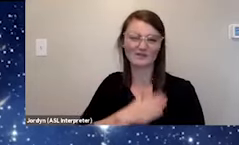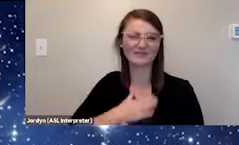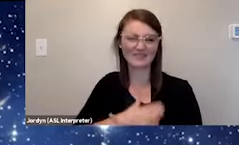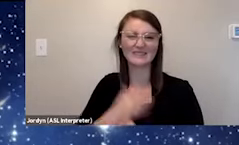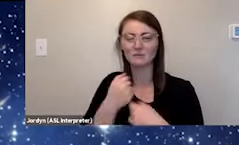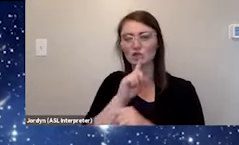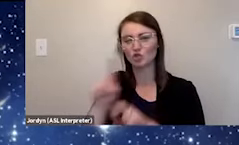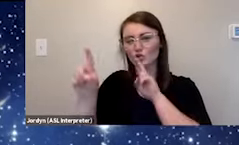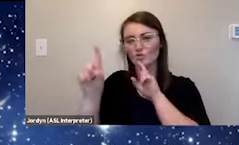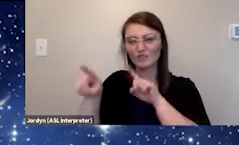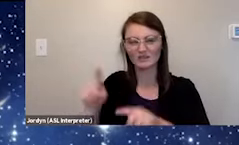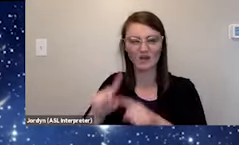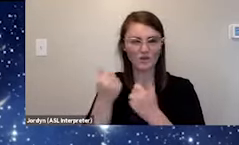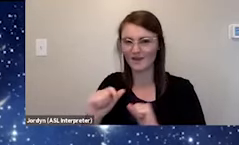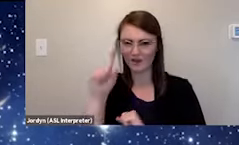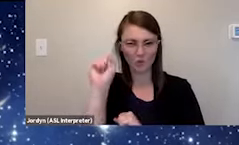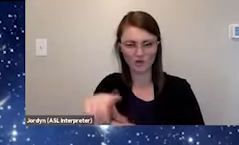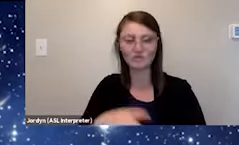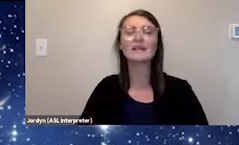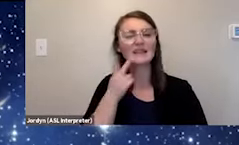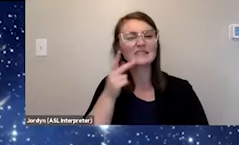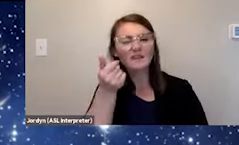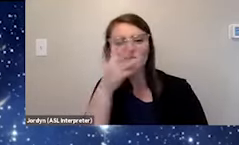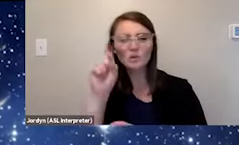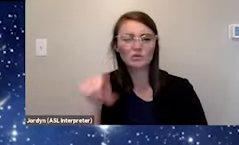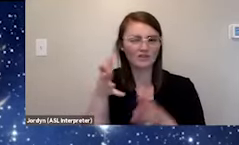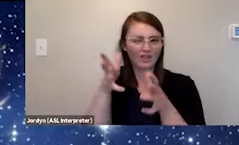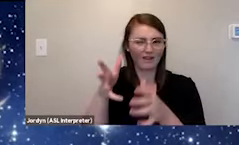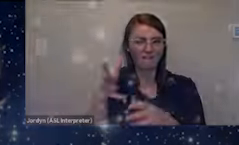responses. I see we have a few questions in there for some of our morning speakers.